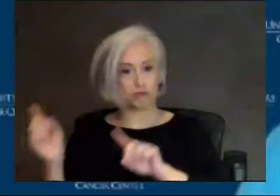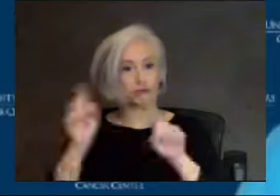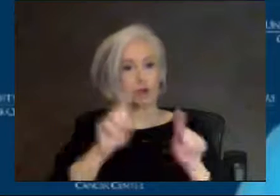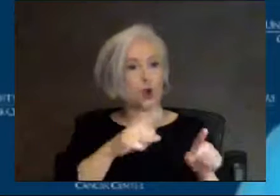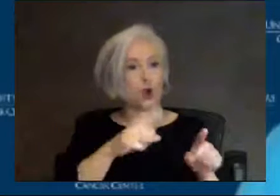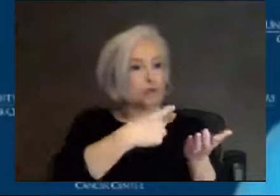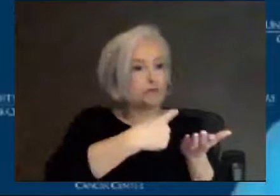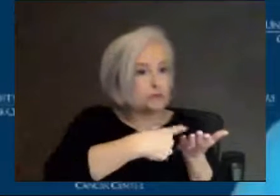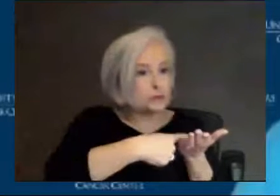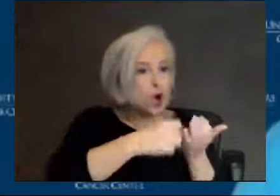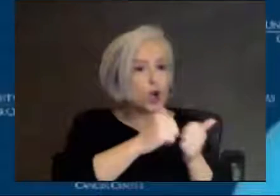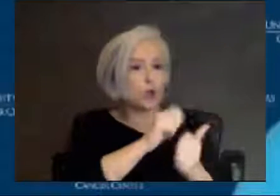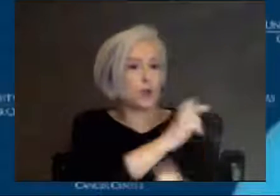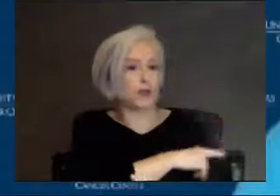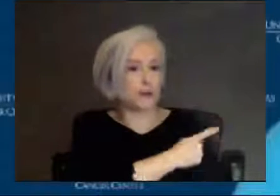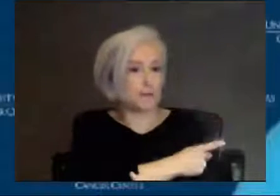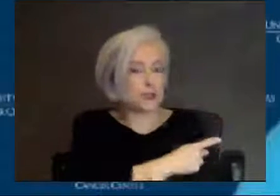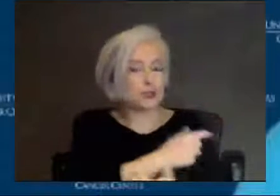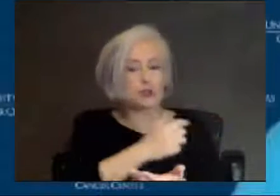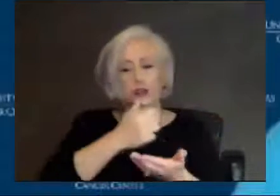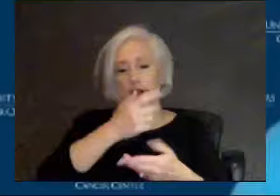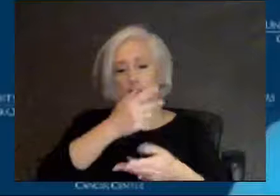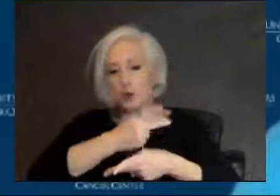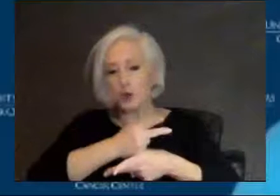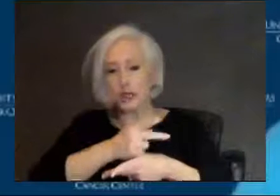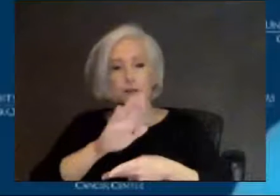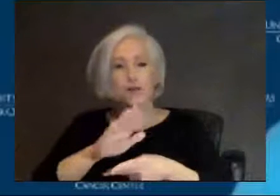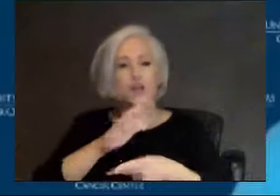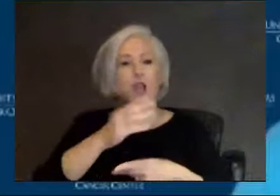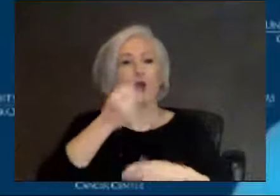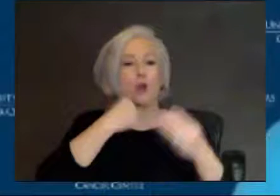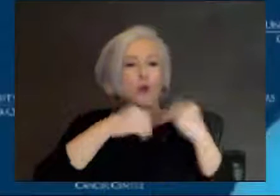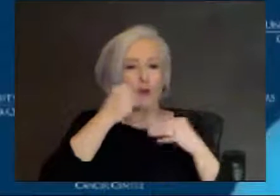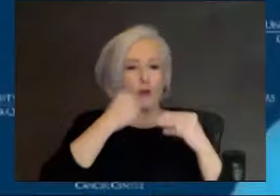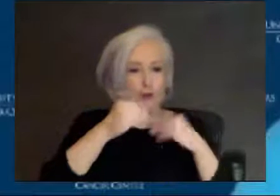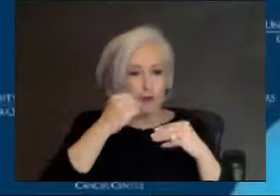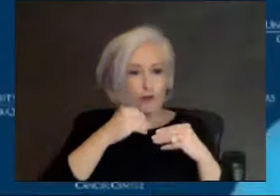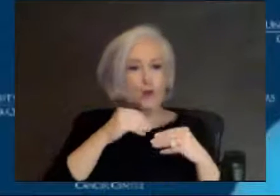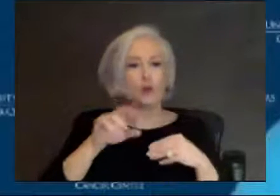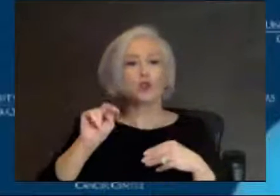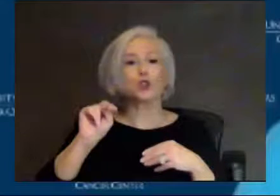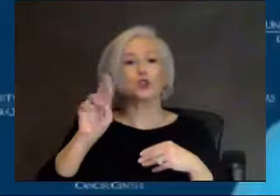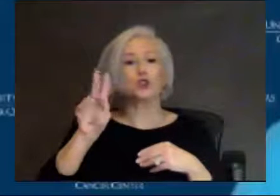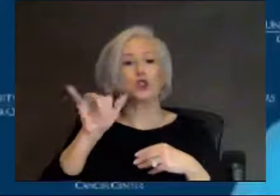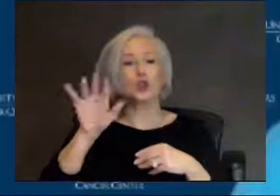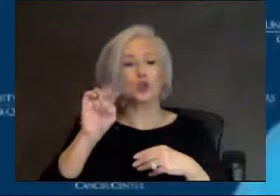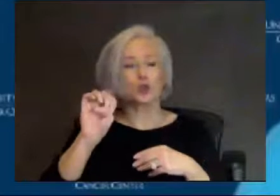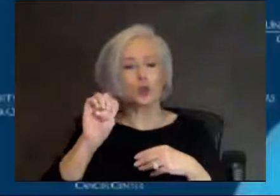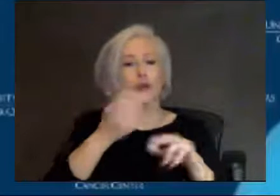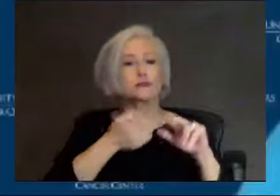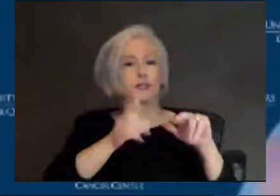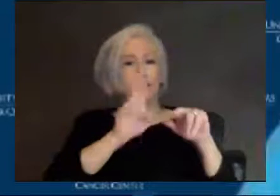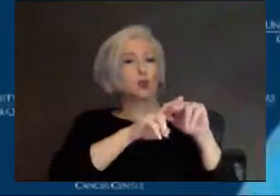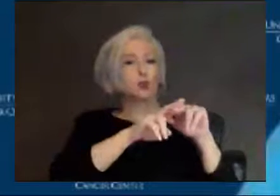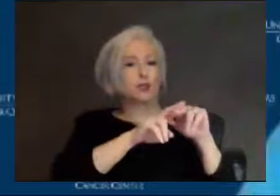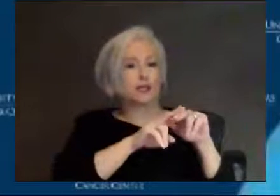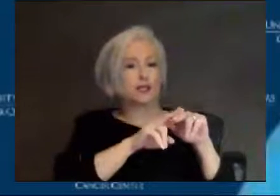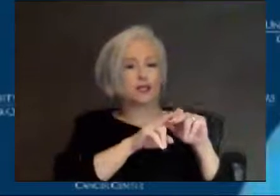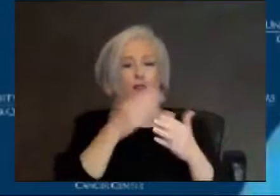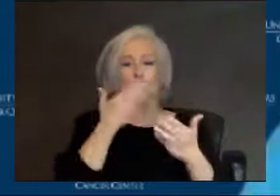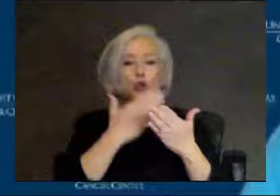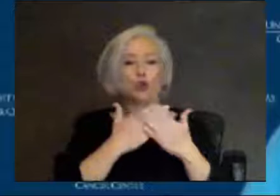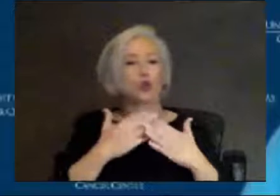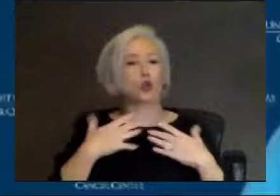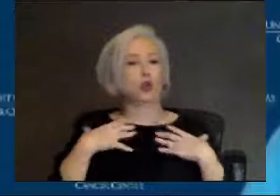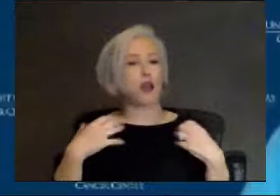their nutrients up and keeping a good, healthy lifestyle. We may also listen to what